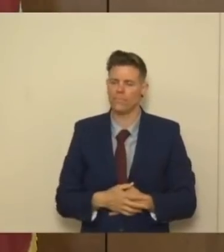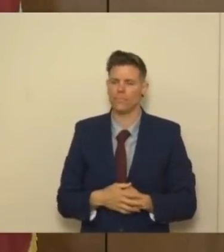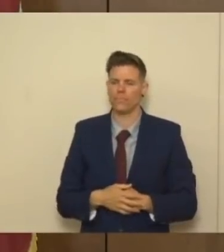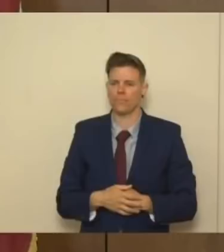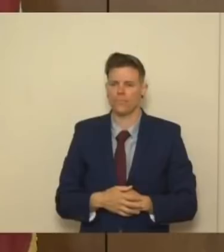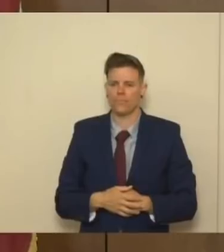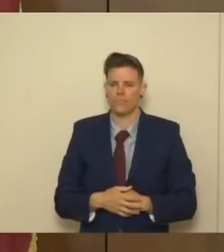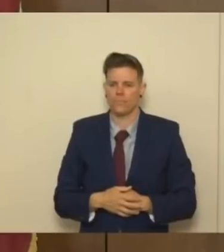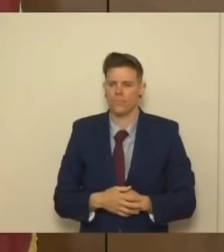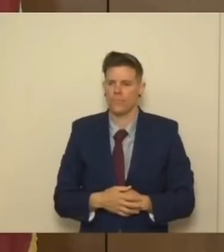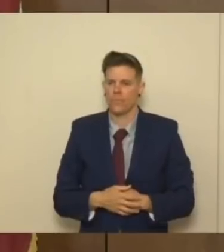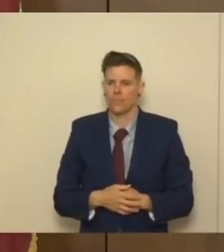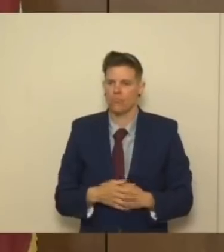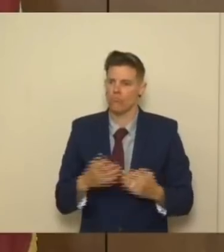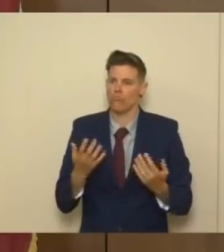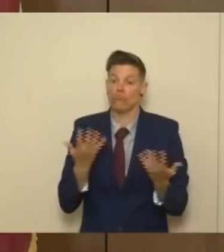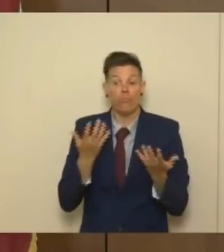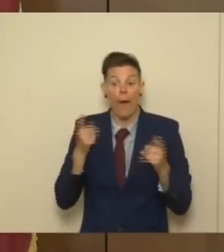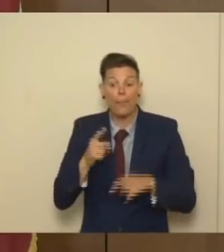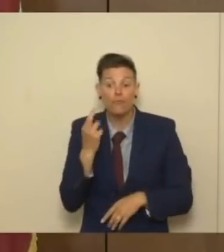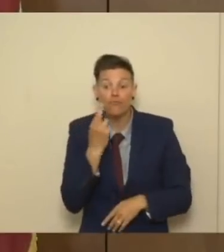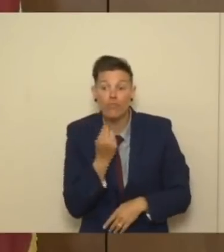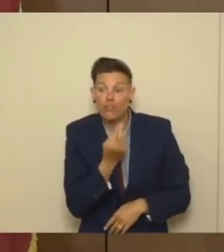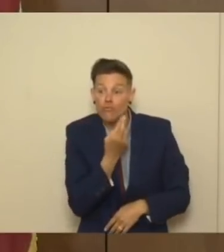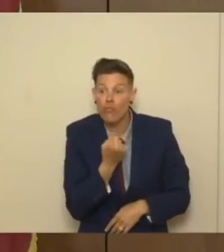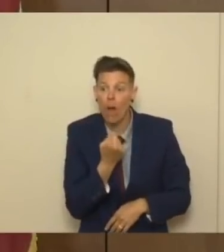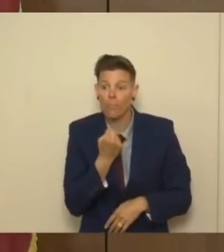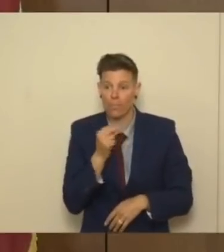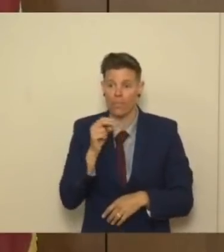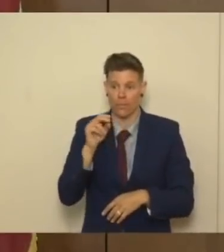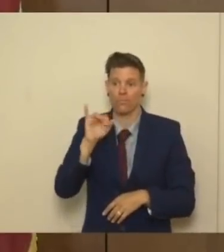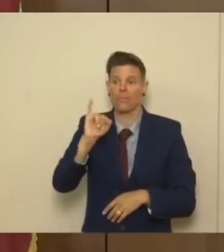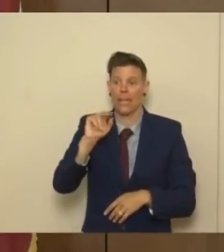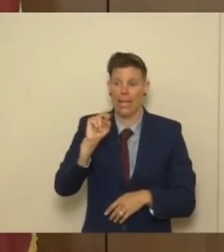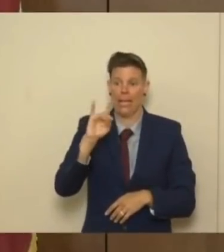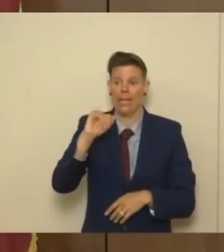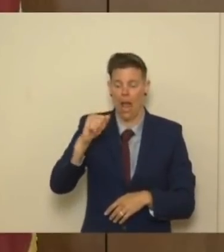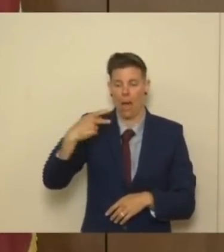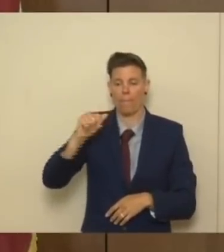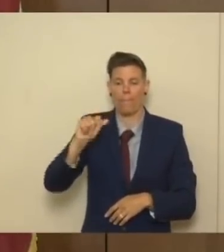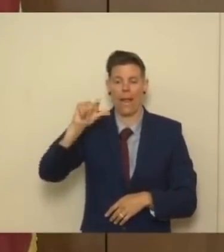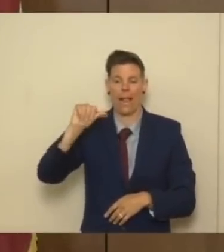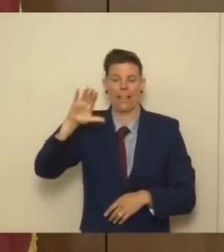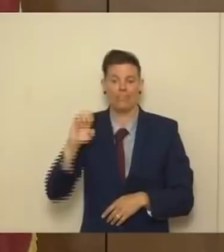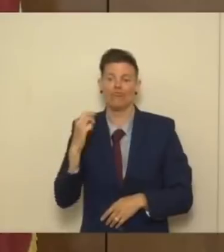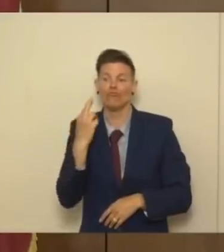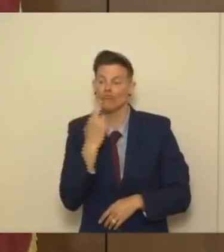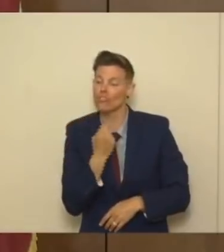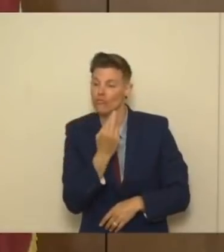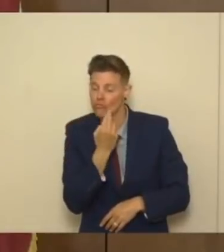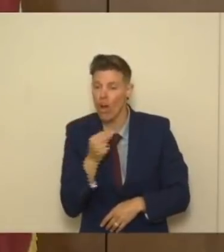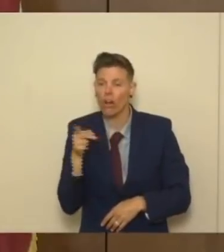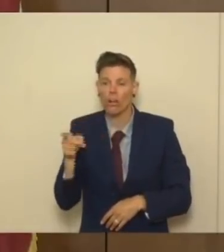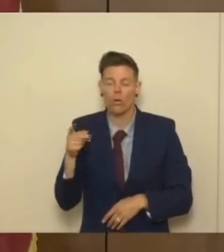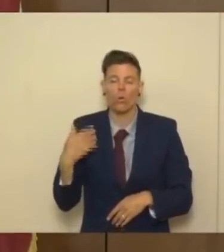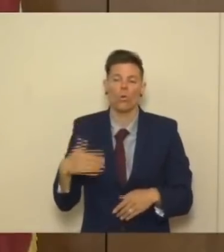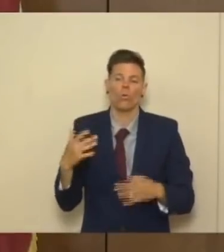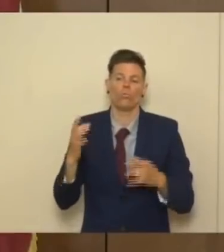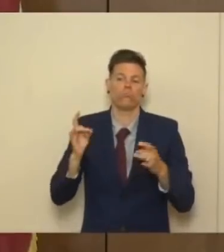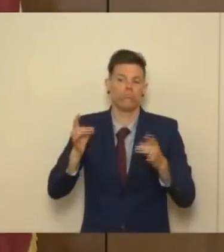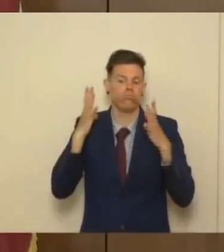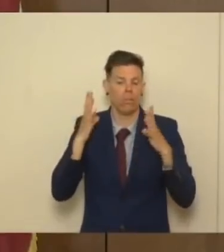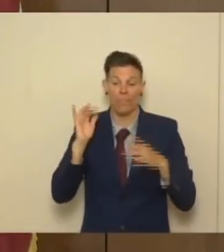Palace, untenable, unacceptable here in Santa Fe. Having a woman assaulted, unacceptable,